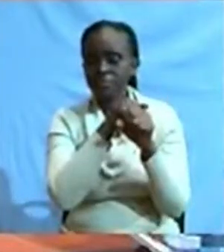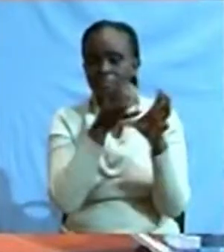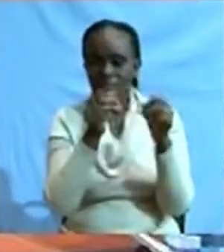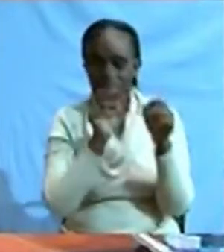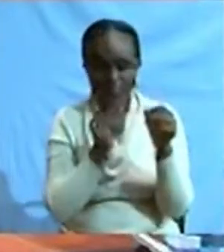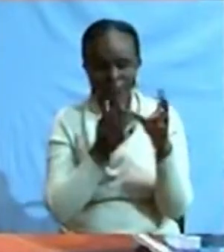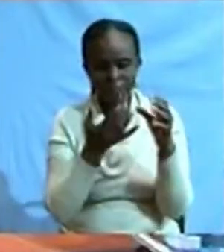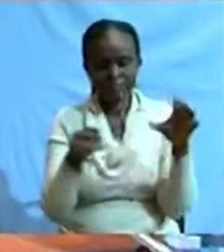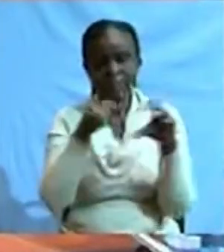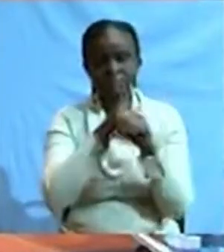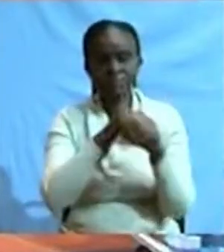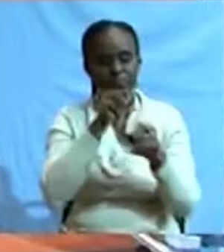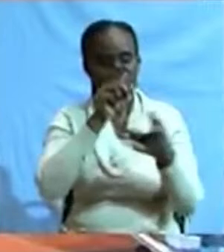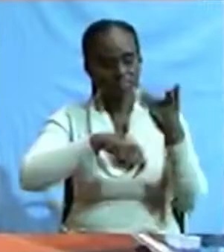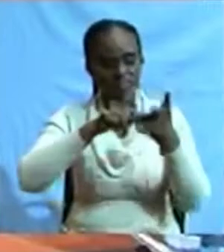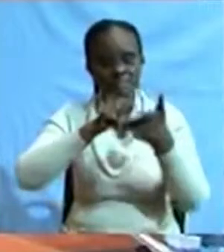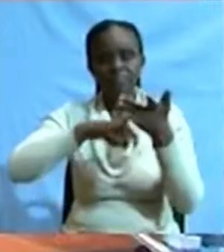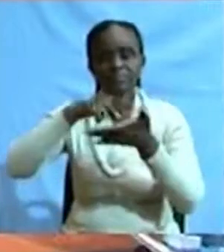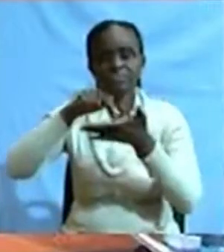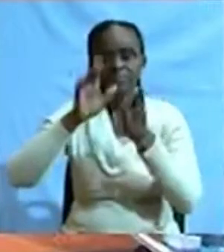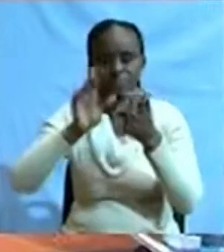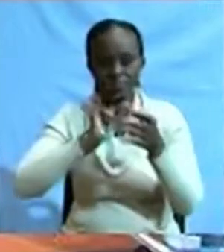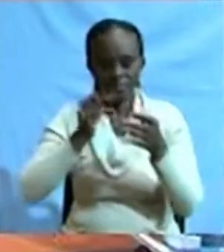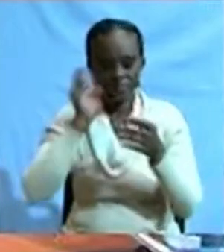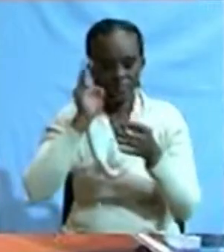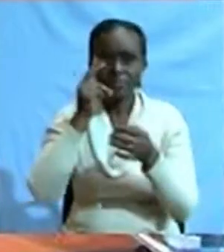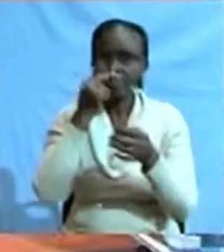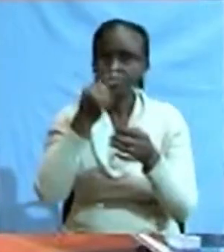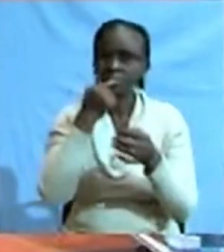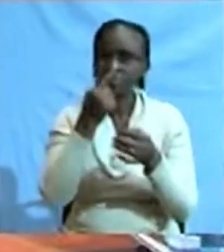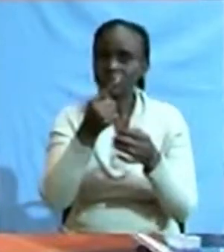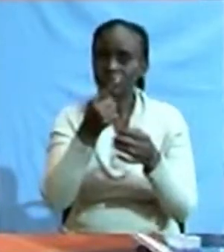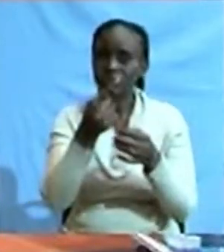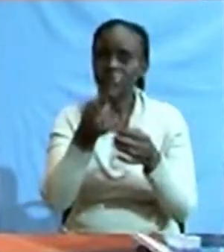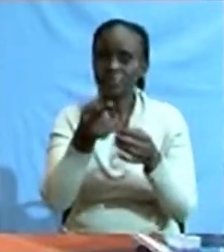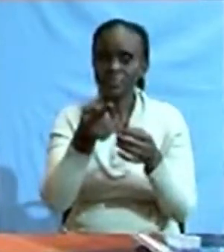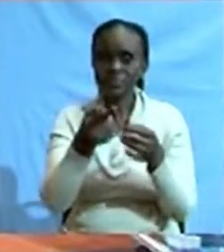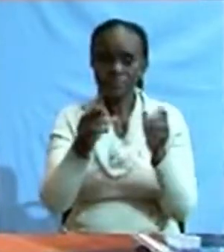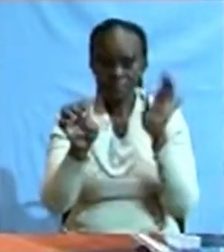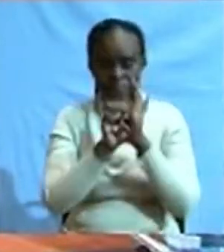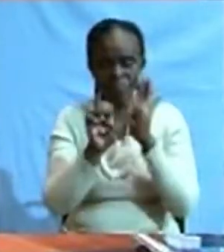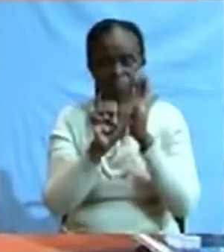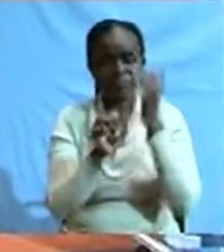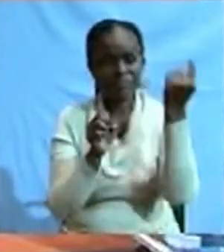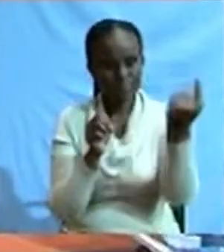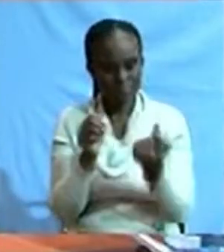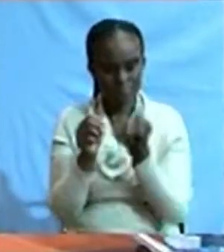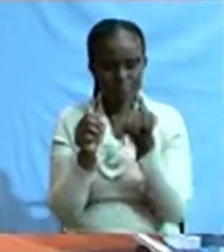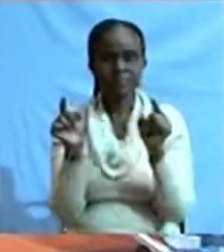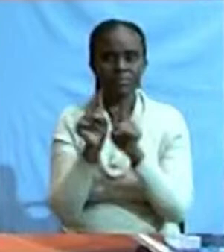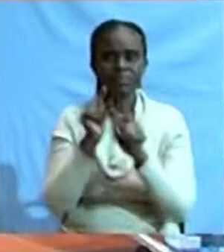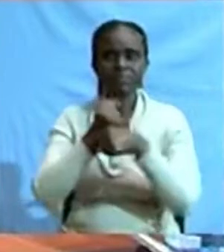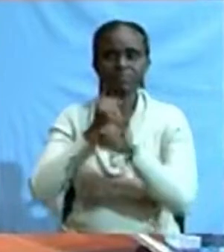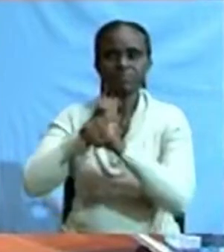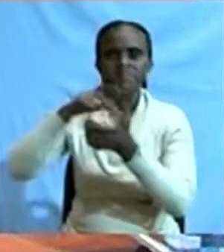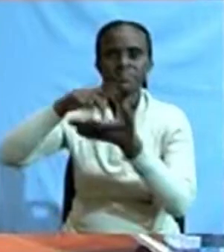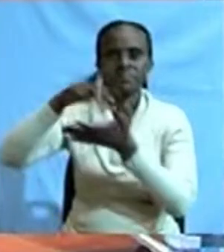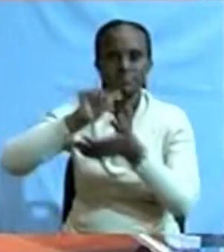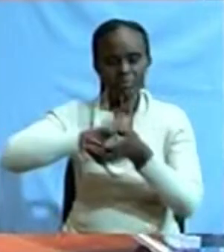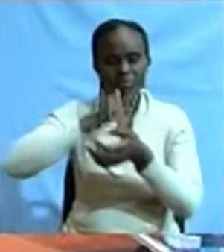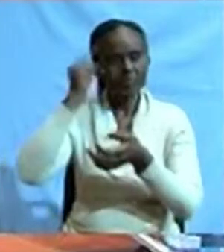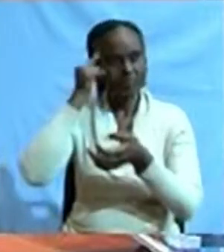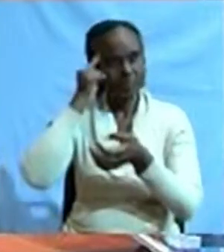the ratepayers. So we are going to say, we want to entice them like to come forward and make payments. So we are thinking